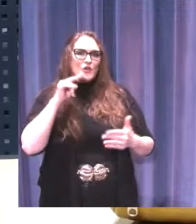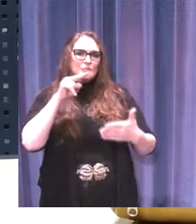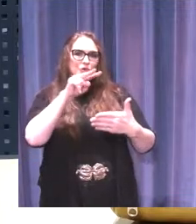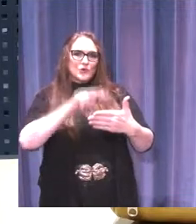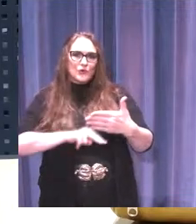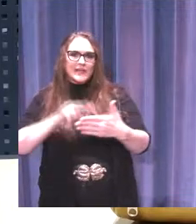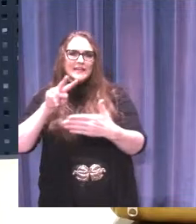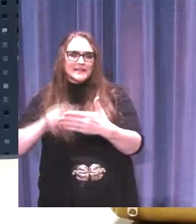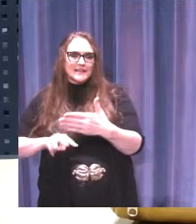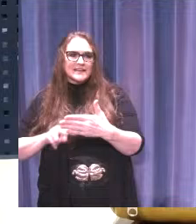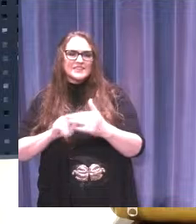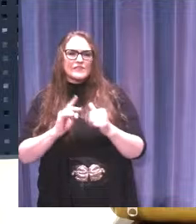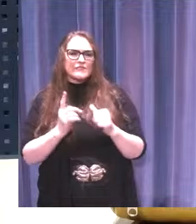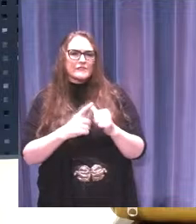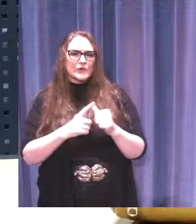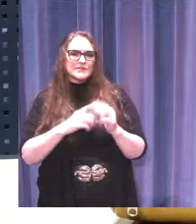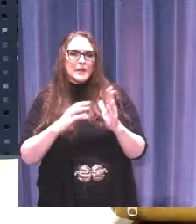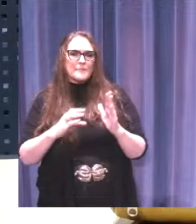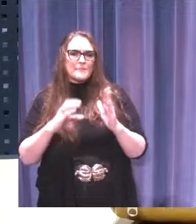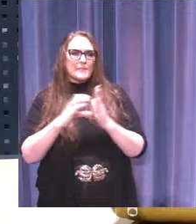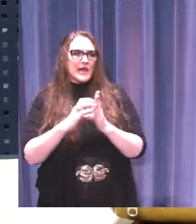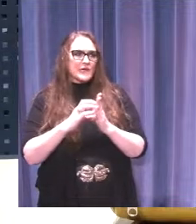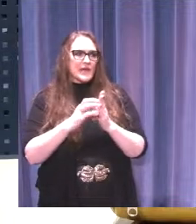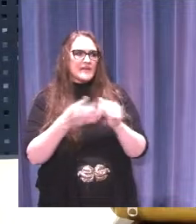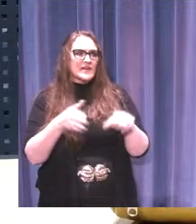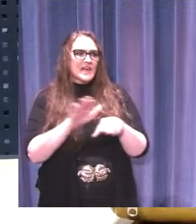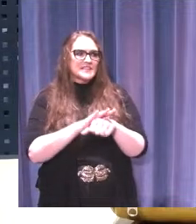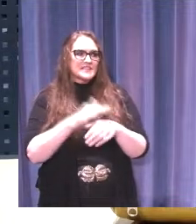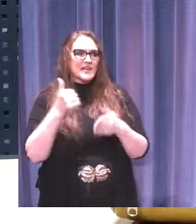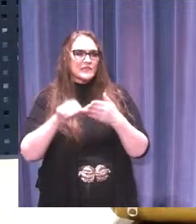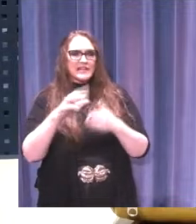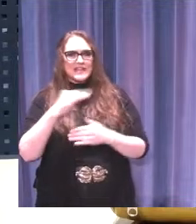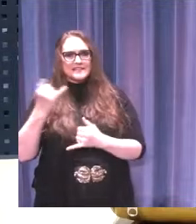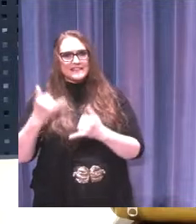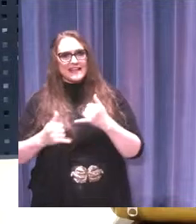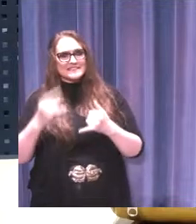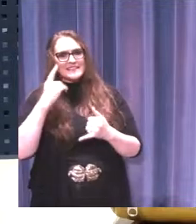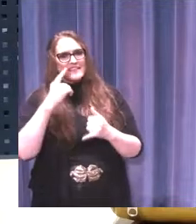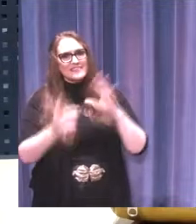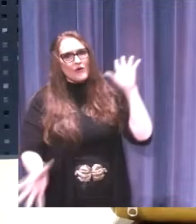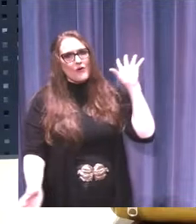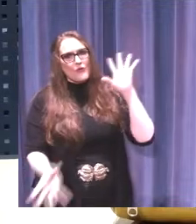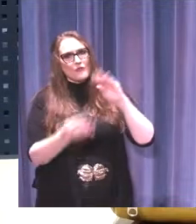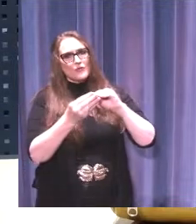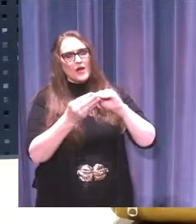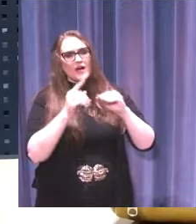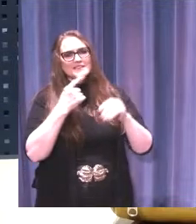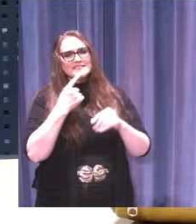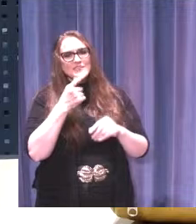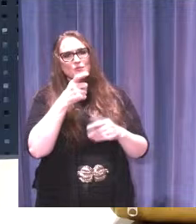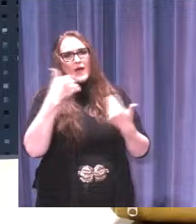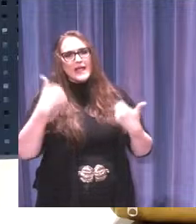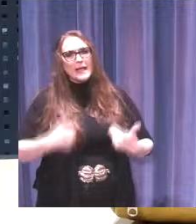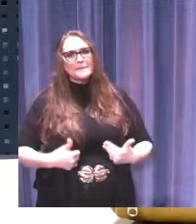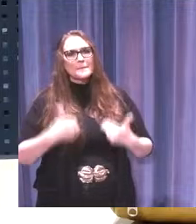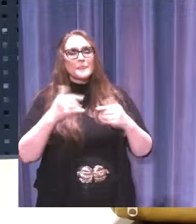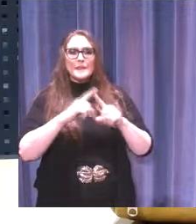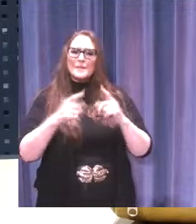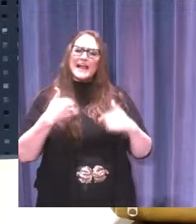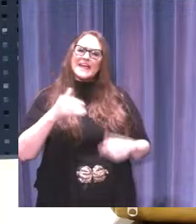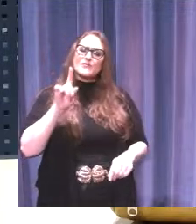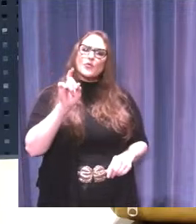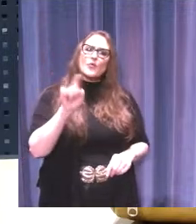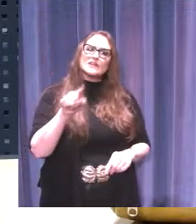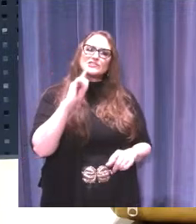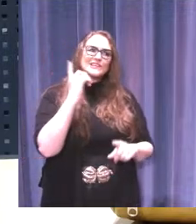the first paragraph in the cover letter and the last. I think that overall says who I am. But I have a question.